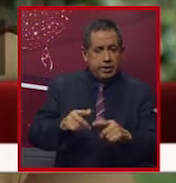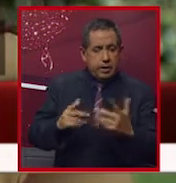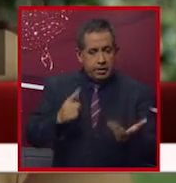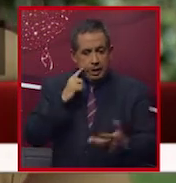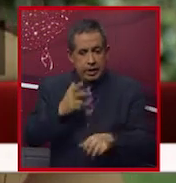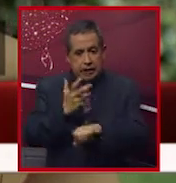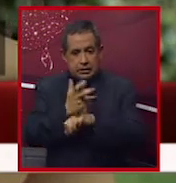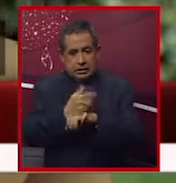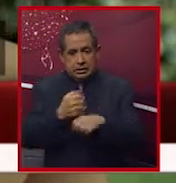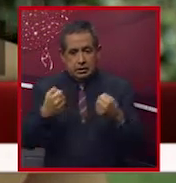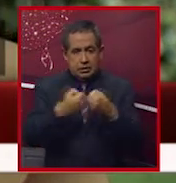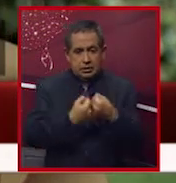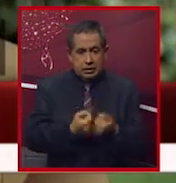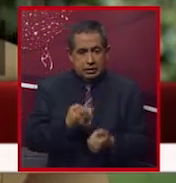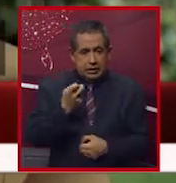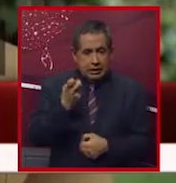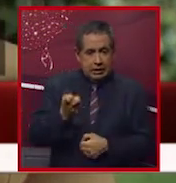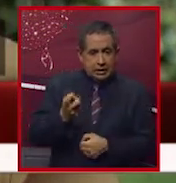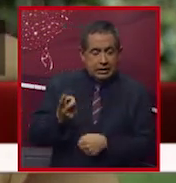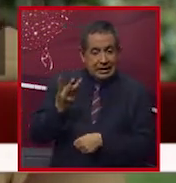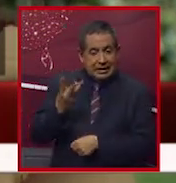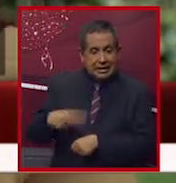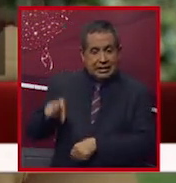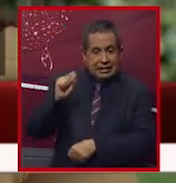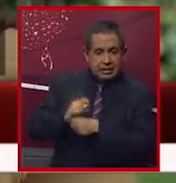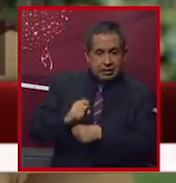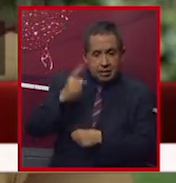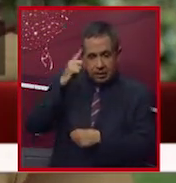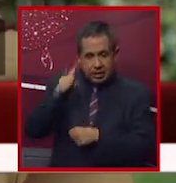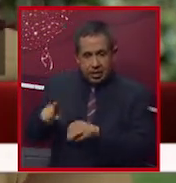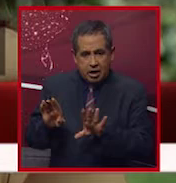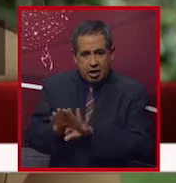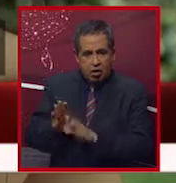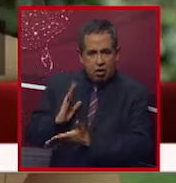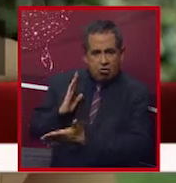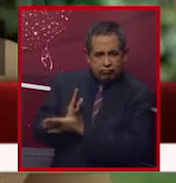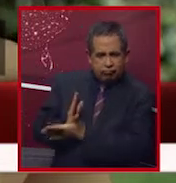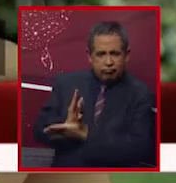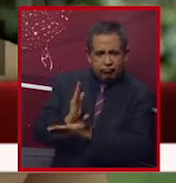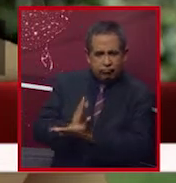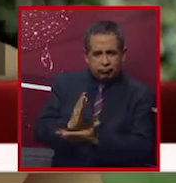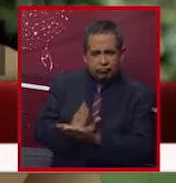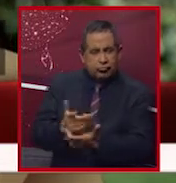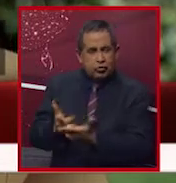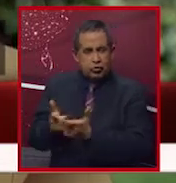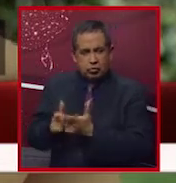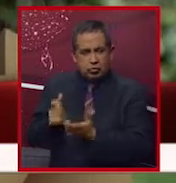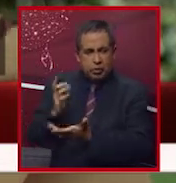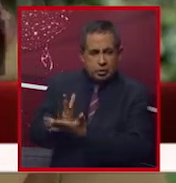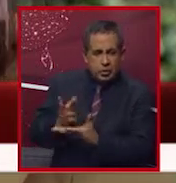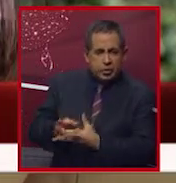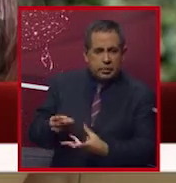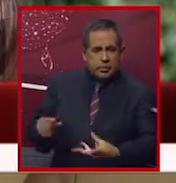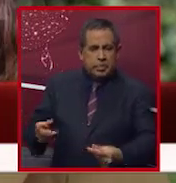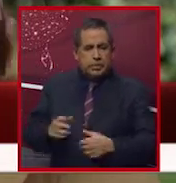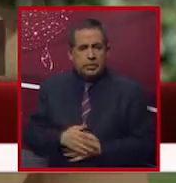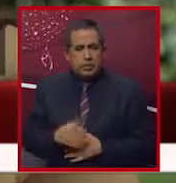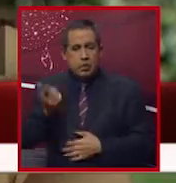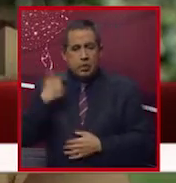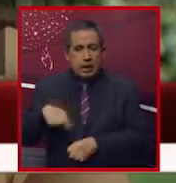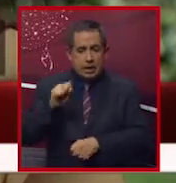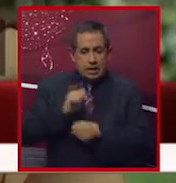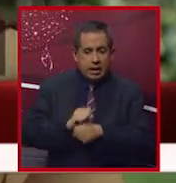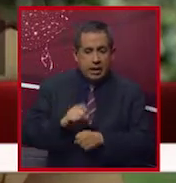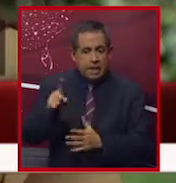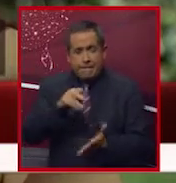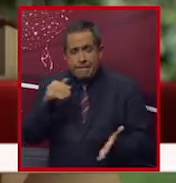States border. That gives them 3 weeks in which to break up, particularly these large groups. Just this week we had over 1,000 people